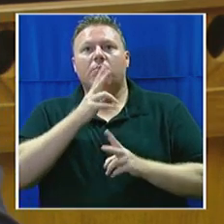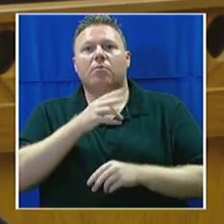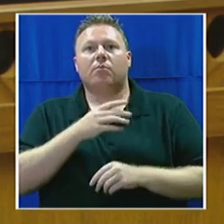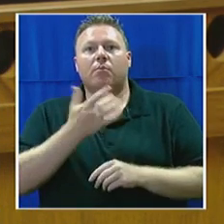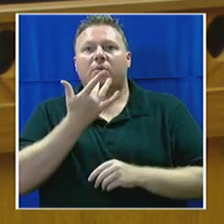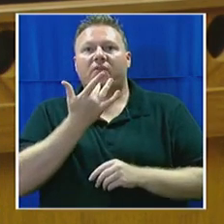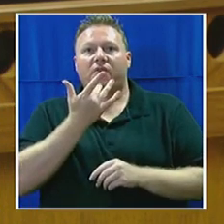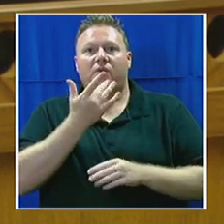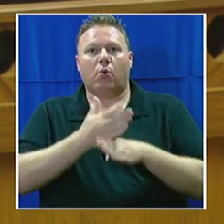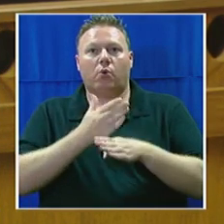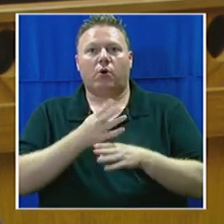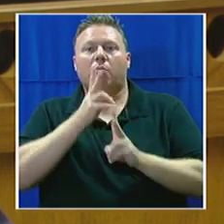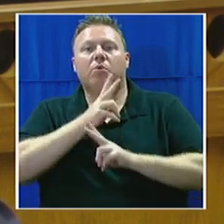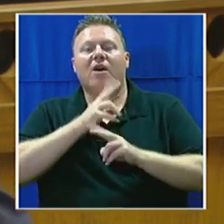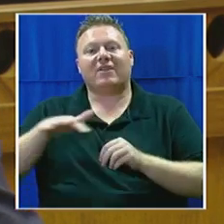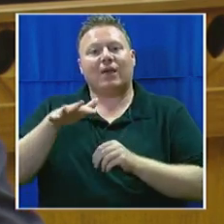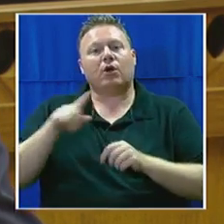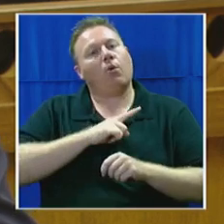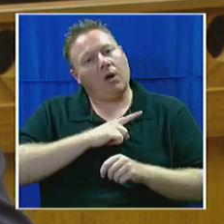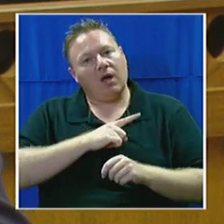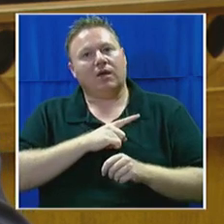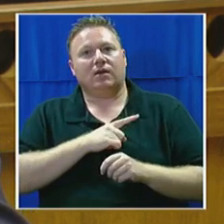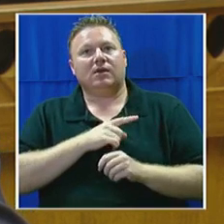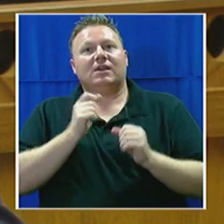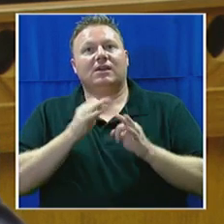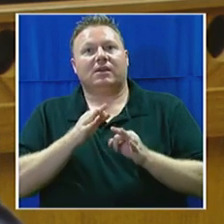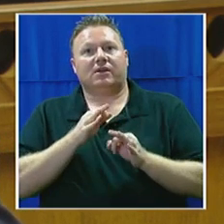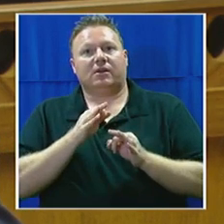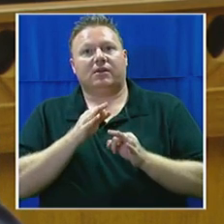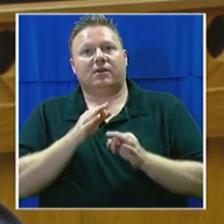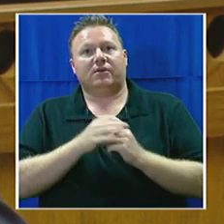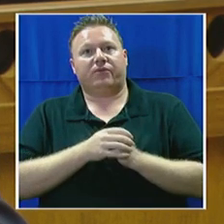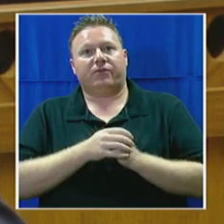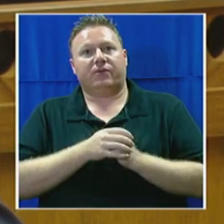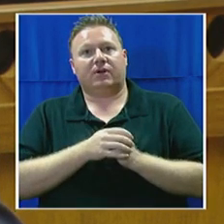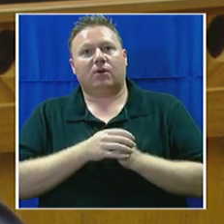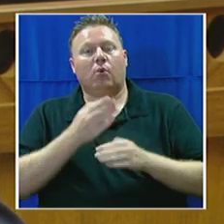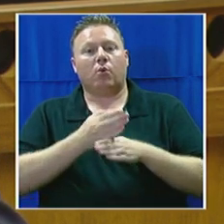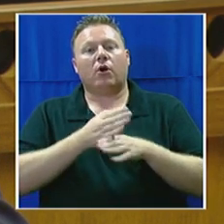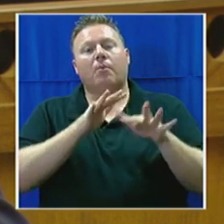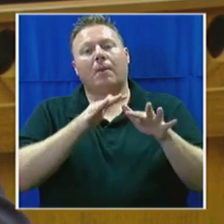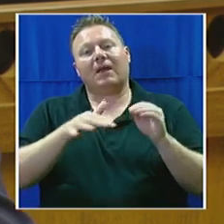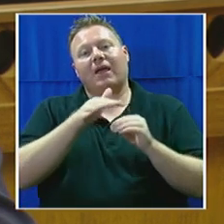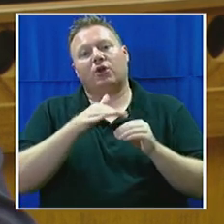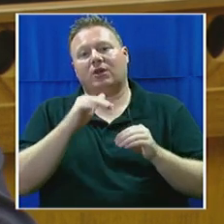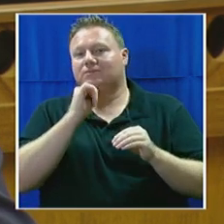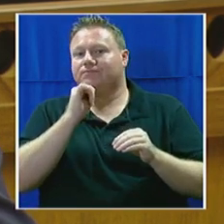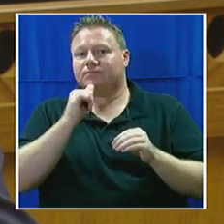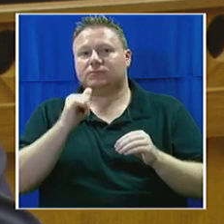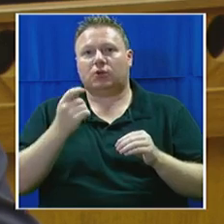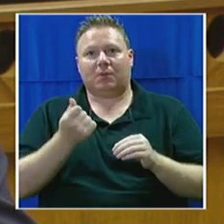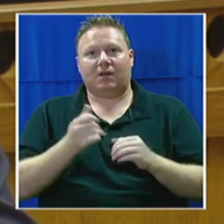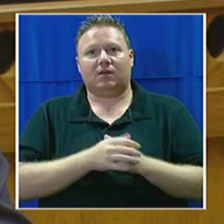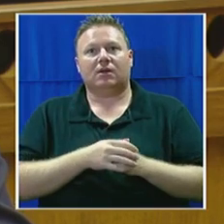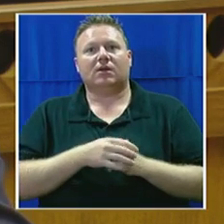in the public sector, they would have received double the norm. It is rather because they do not want the stigma